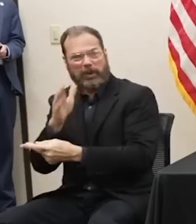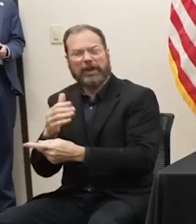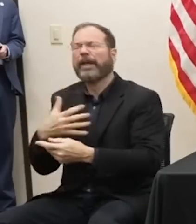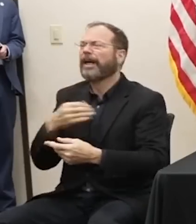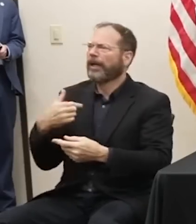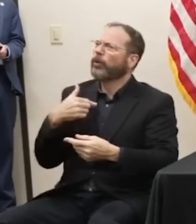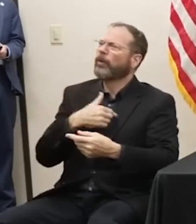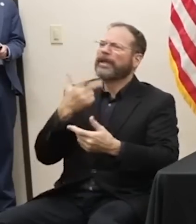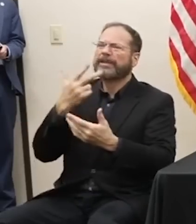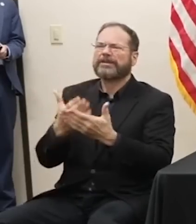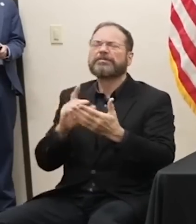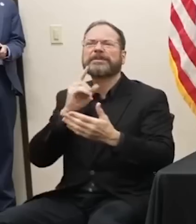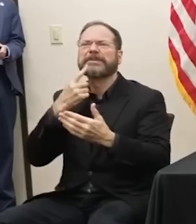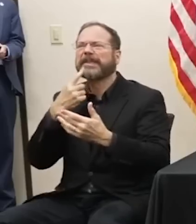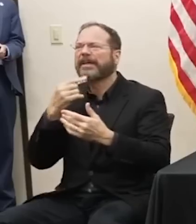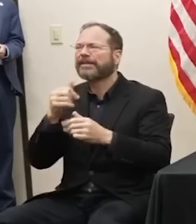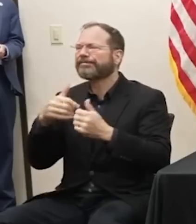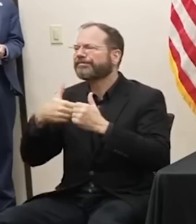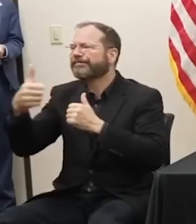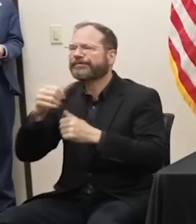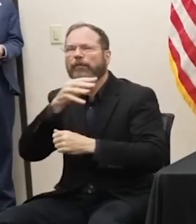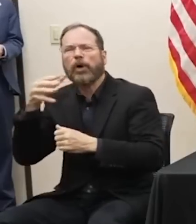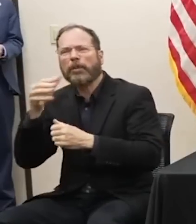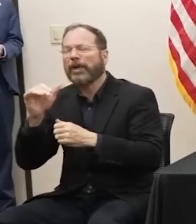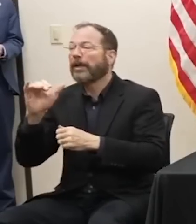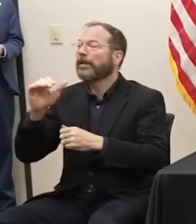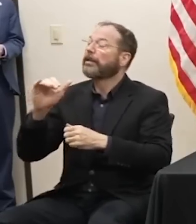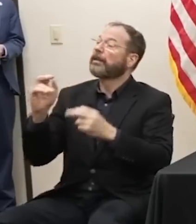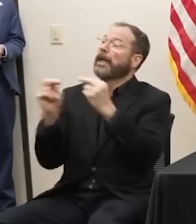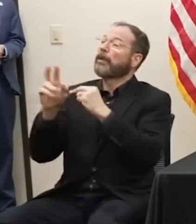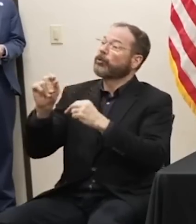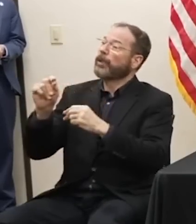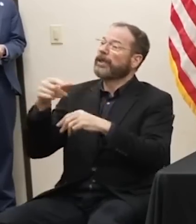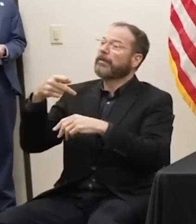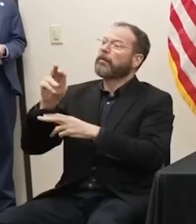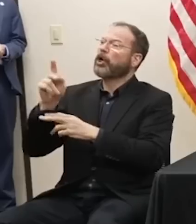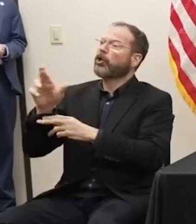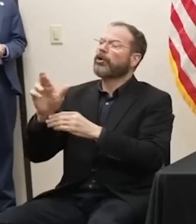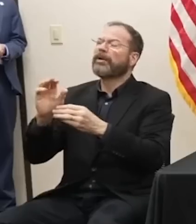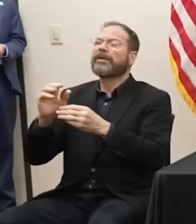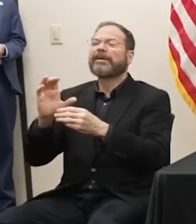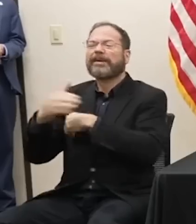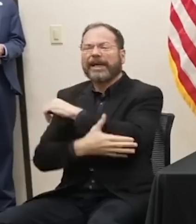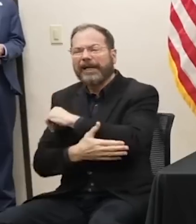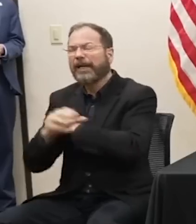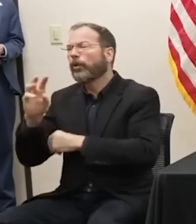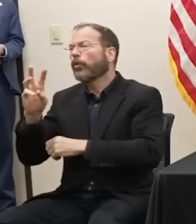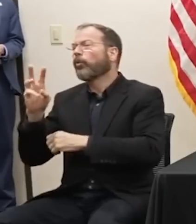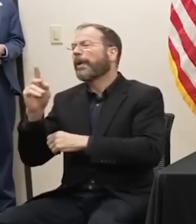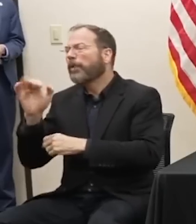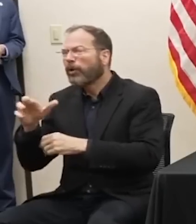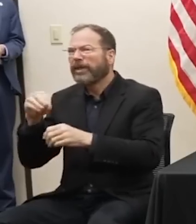significant incidents occur in some of our rural areas, Interstate 20 in Parker County, out near Weatherford and Kimball County along I-10